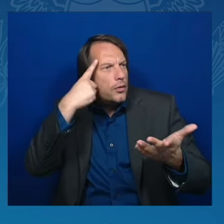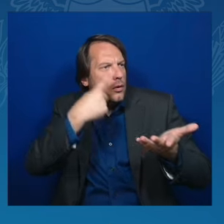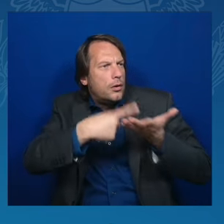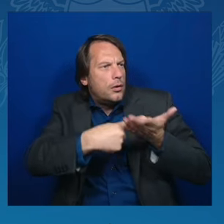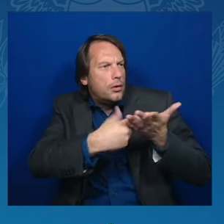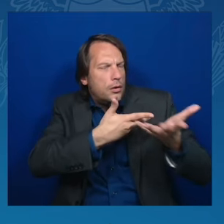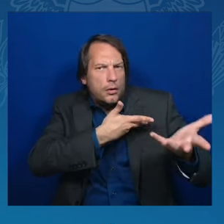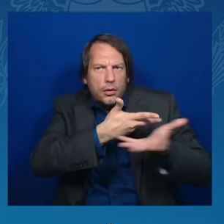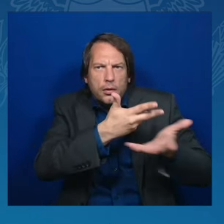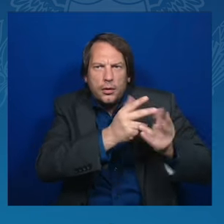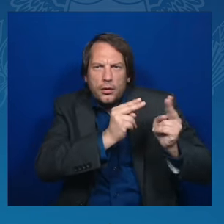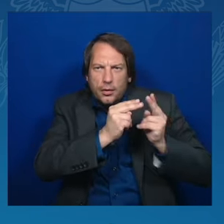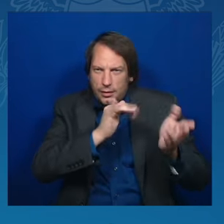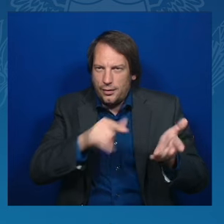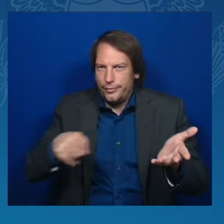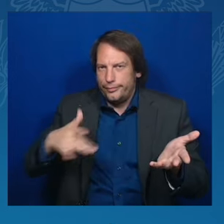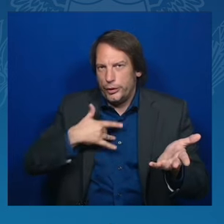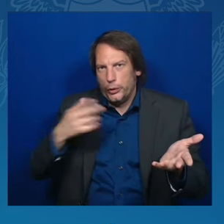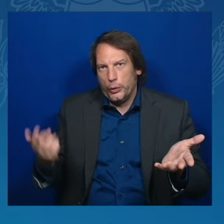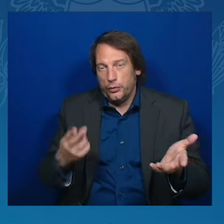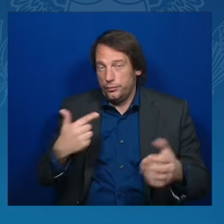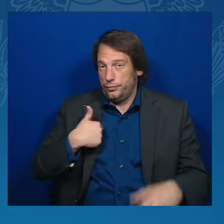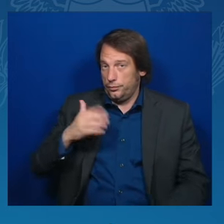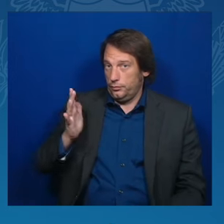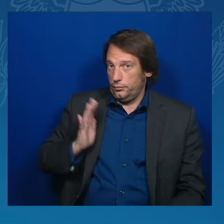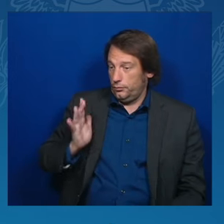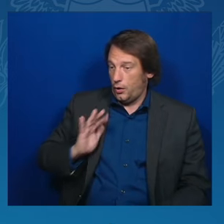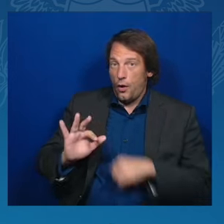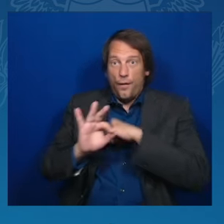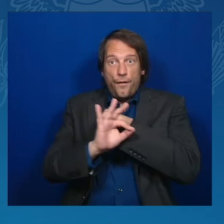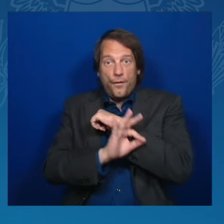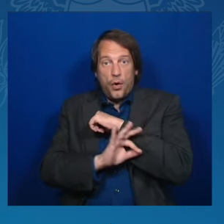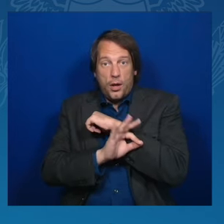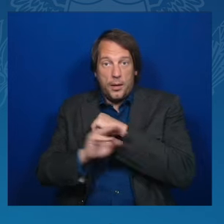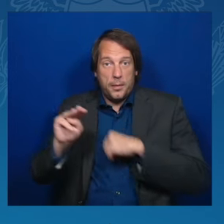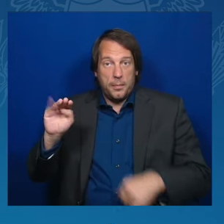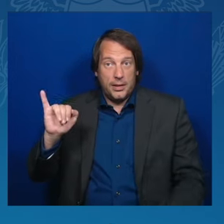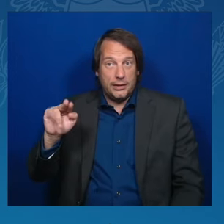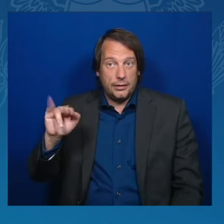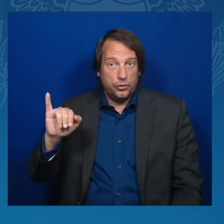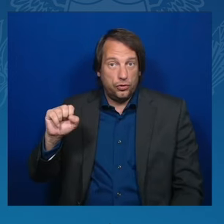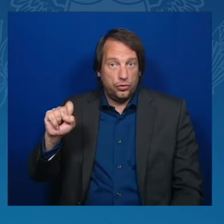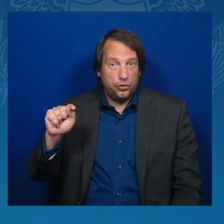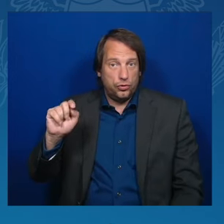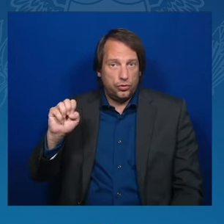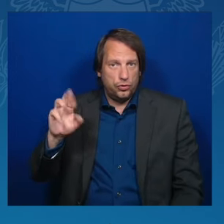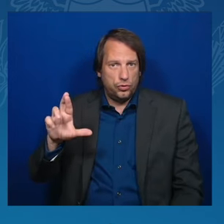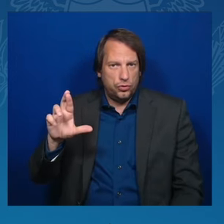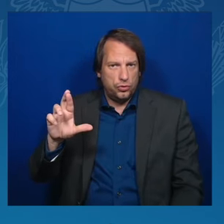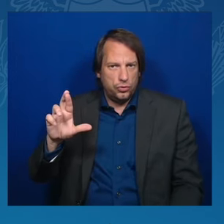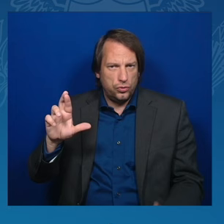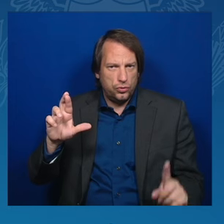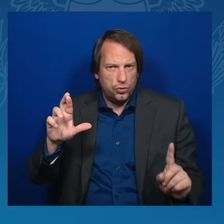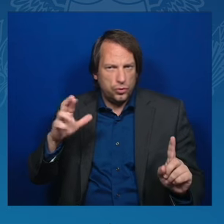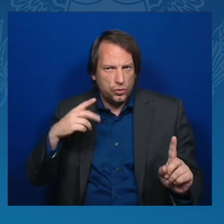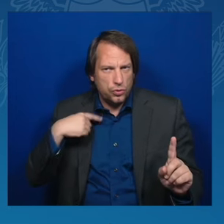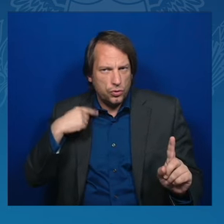oh, did I hear that phrase over and over again until I almost got tired of it.